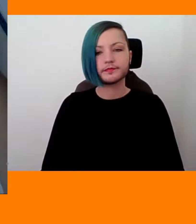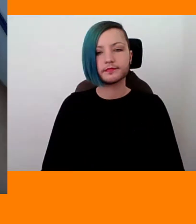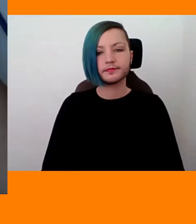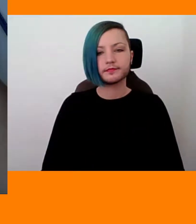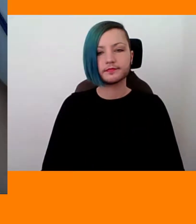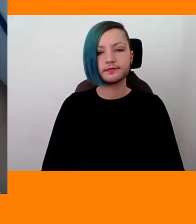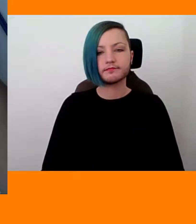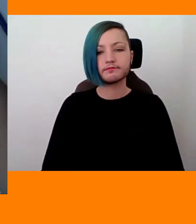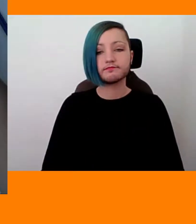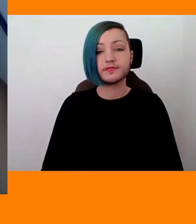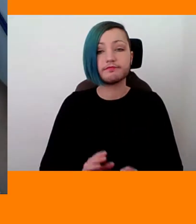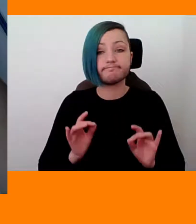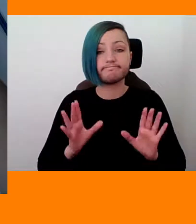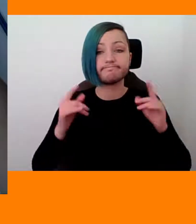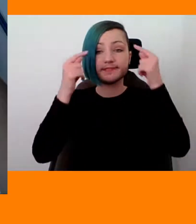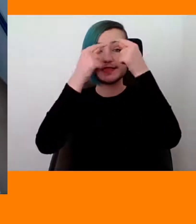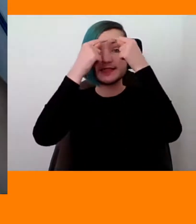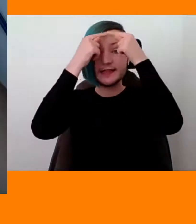And that's your hairline.